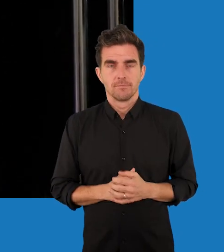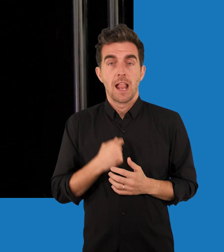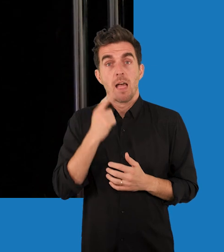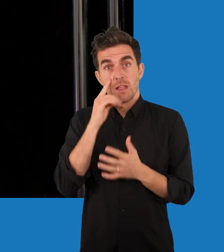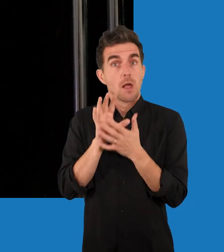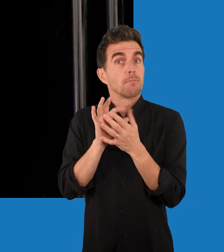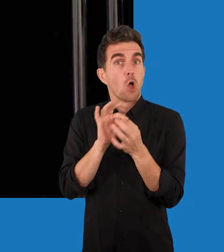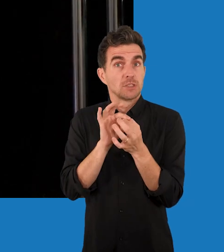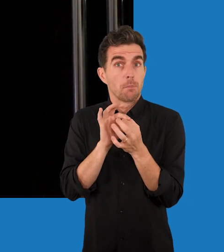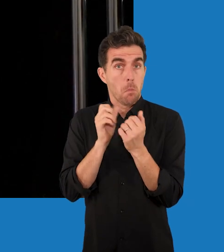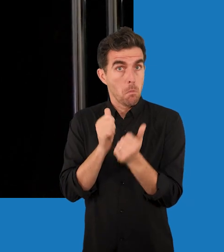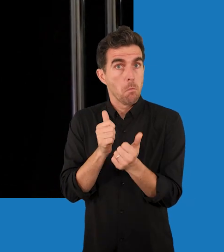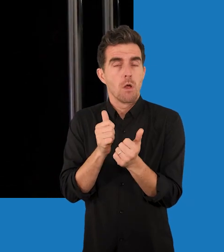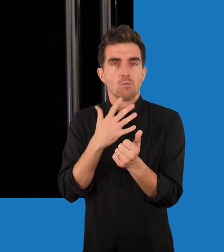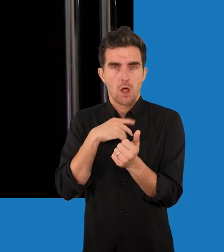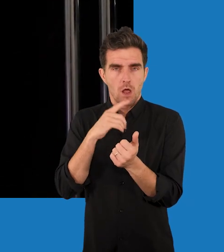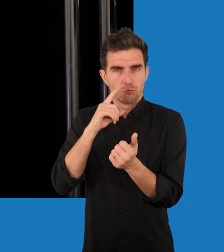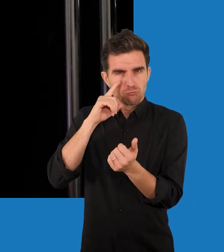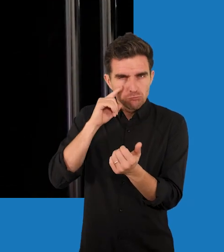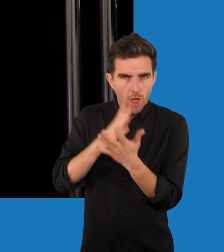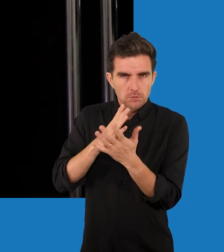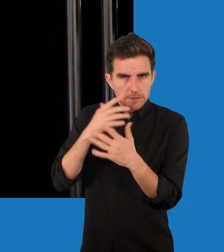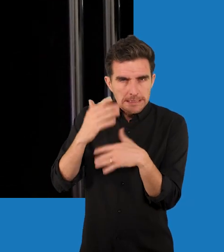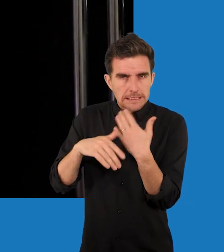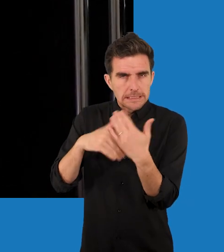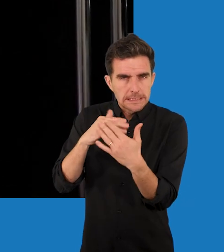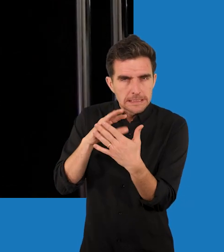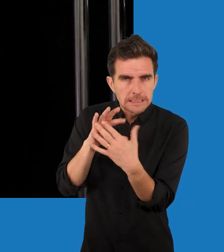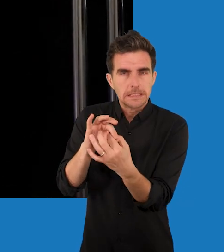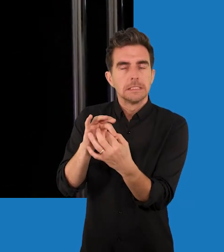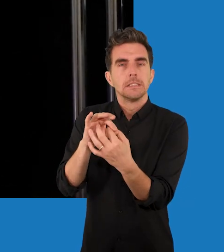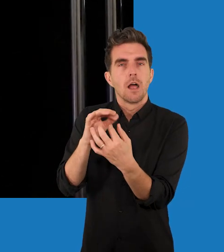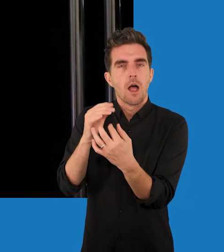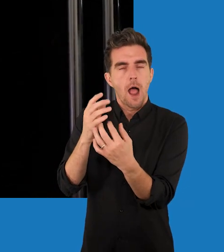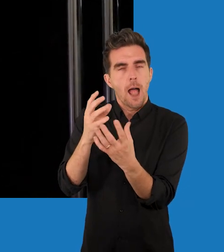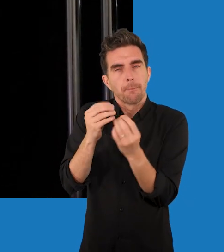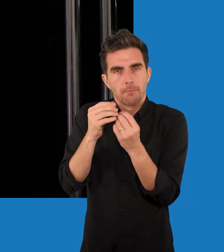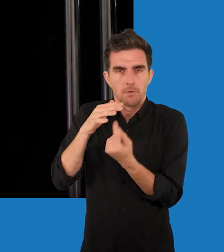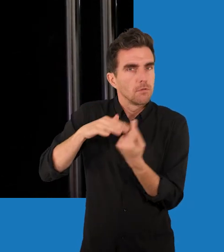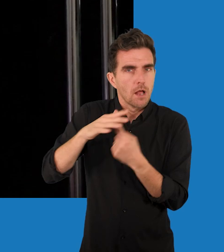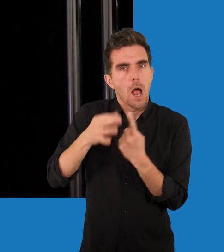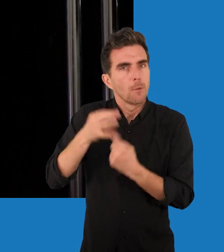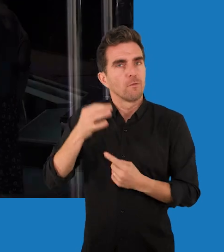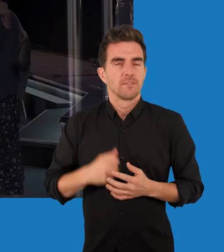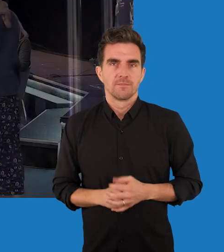to do, but I think partnership work and building trust is the way we are going to kind of help improve the